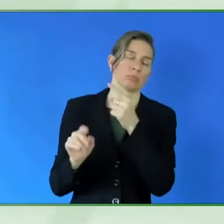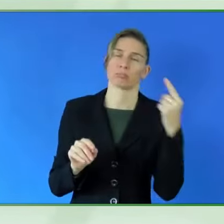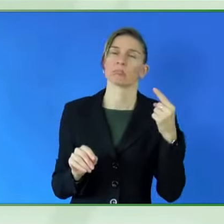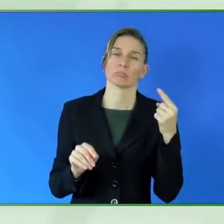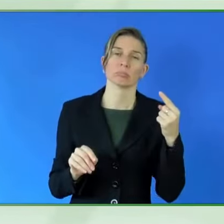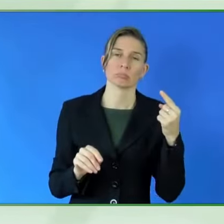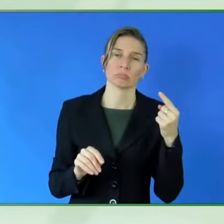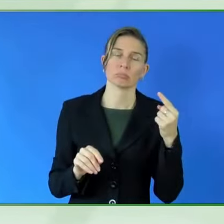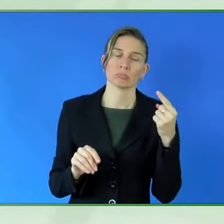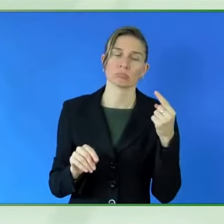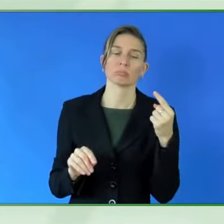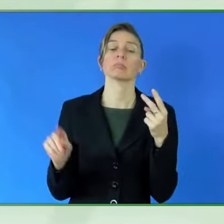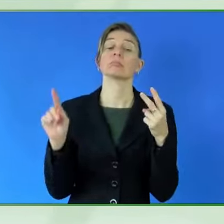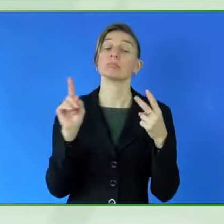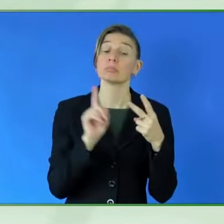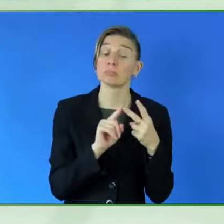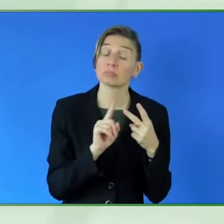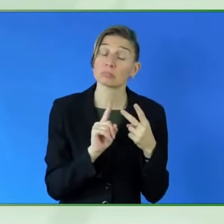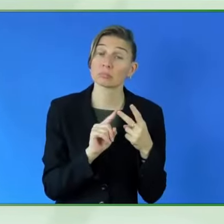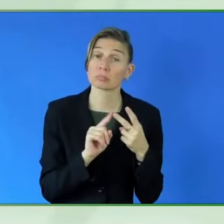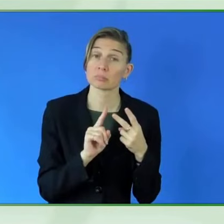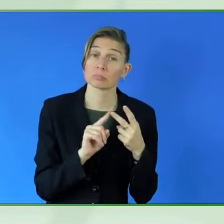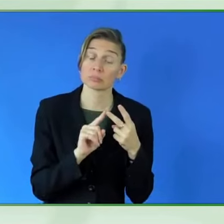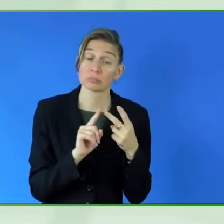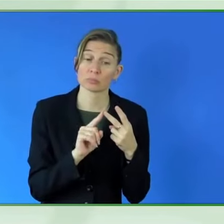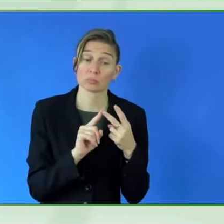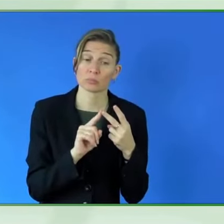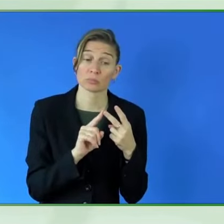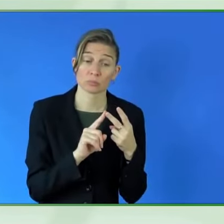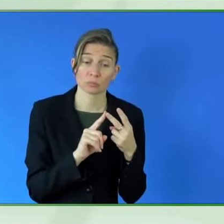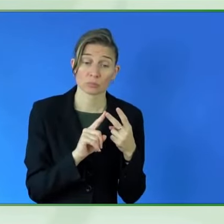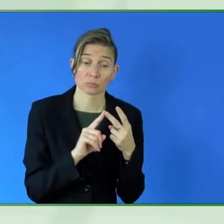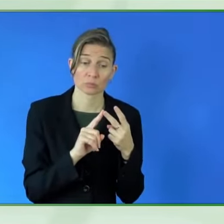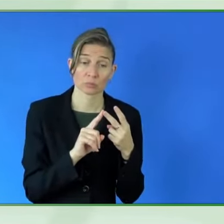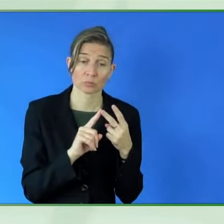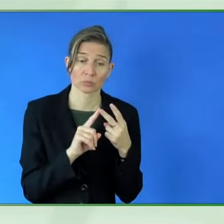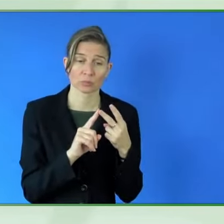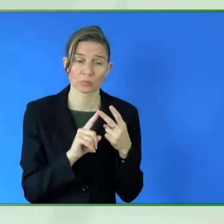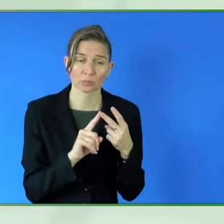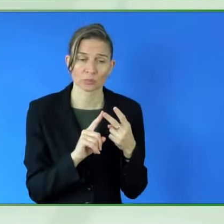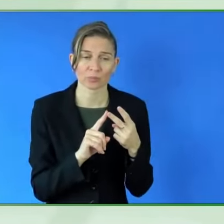in some of the places, well, Microsoft is our great